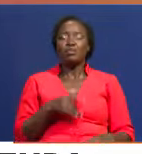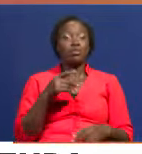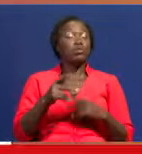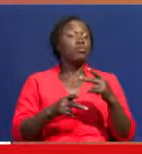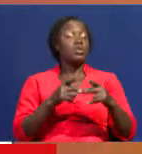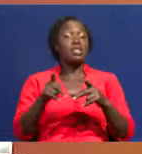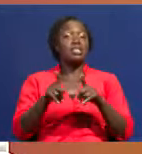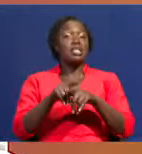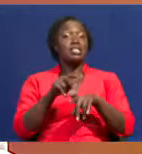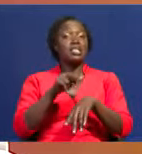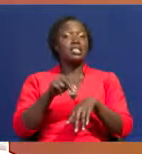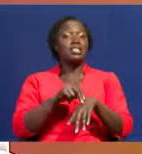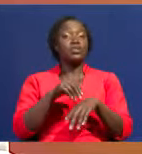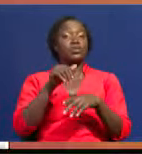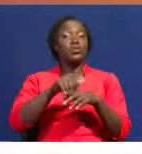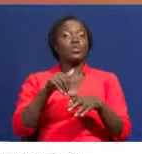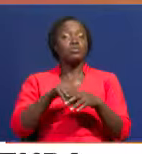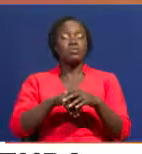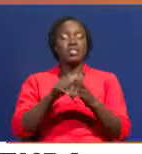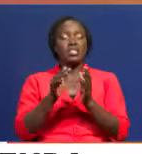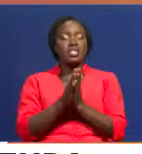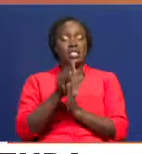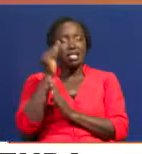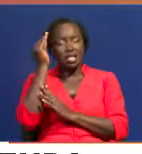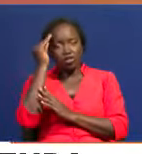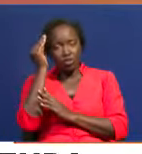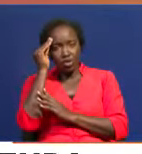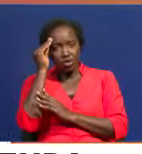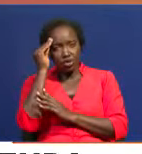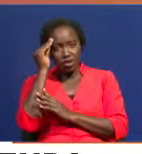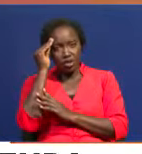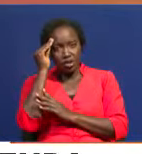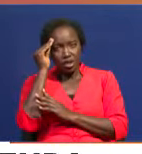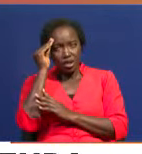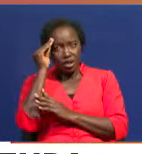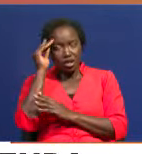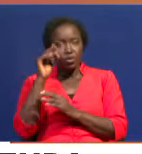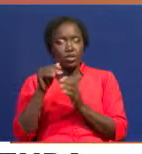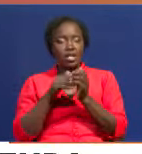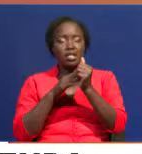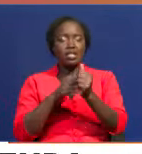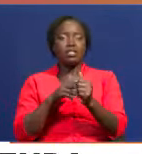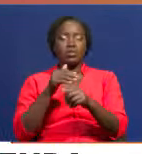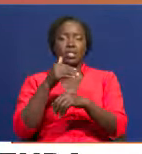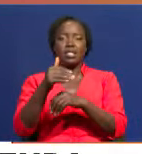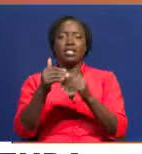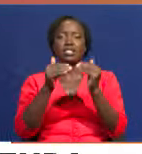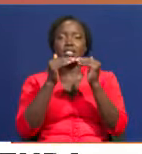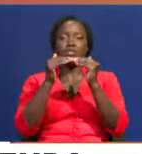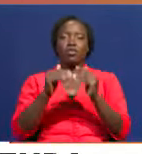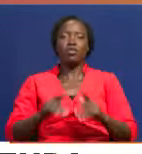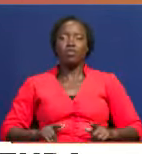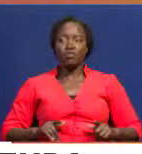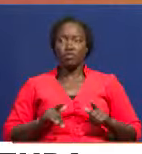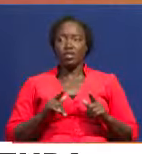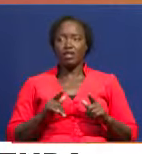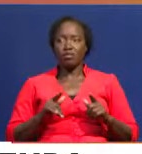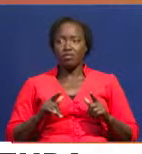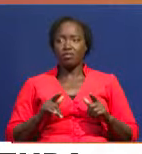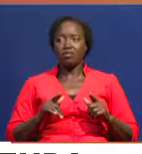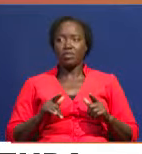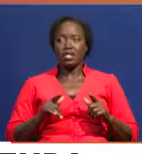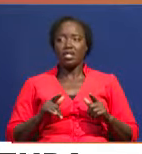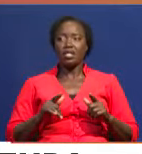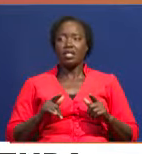progress as a nation, let us invest keenly into education, because it's really what can propel us to the next stage of life and to the next stage